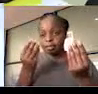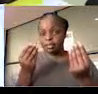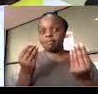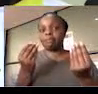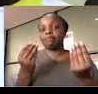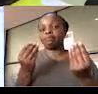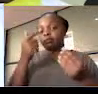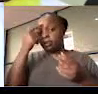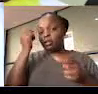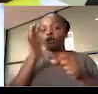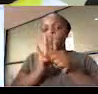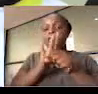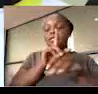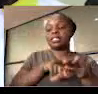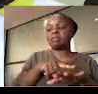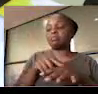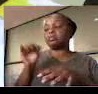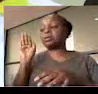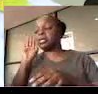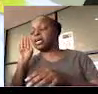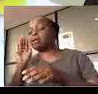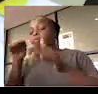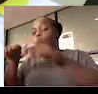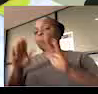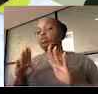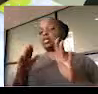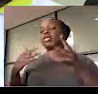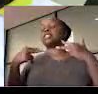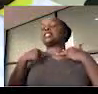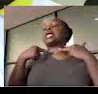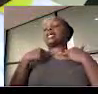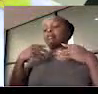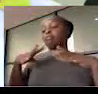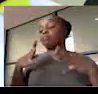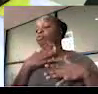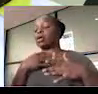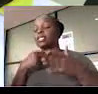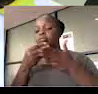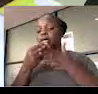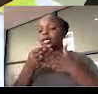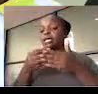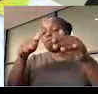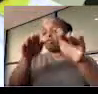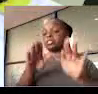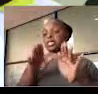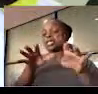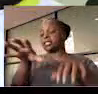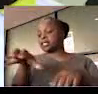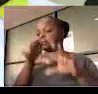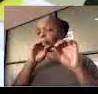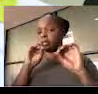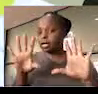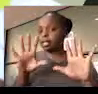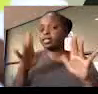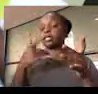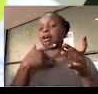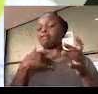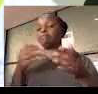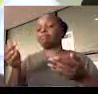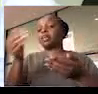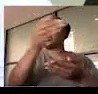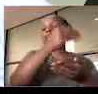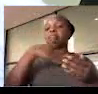you for more details, because sometimes you might not having ID number for your parents or your wife at that time you are